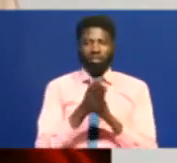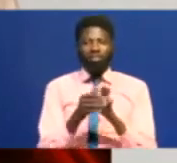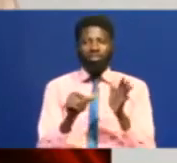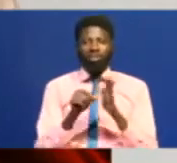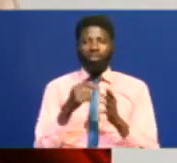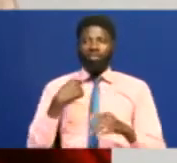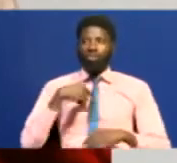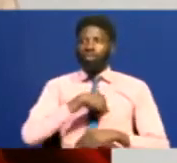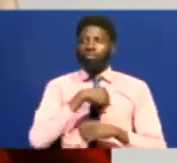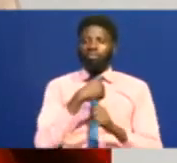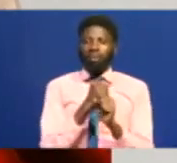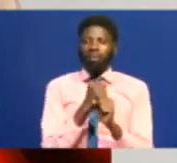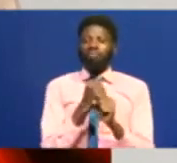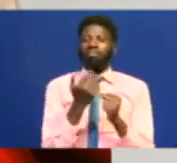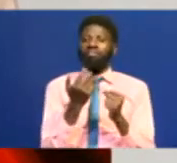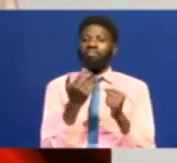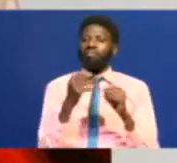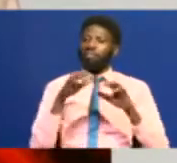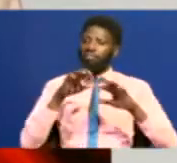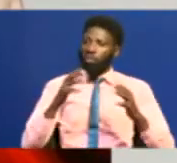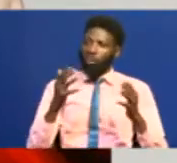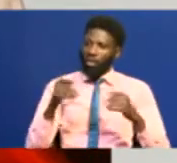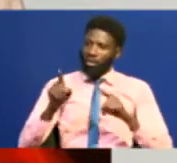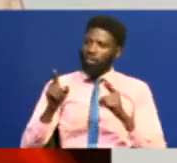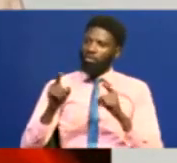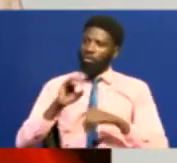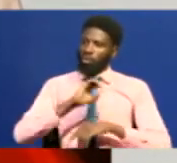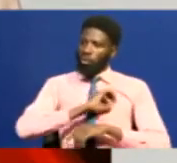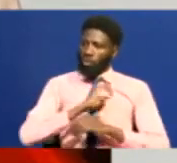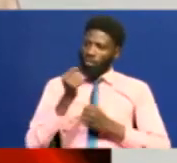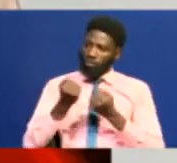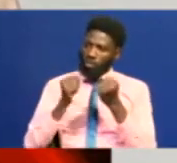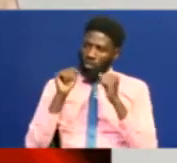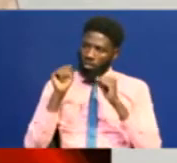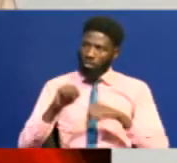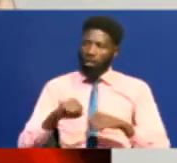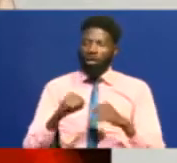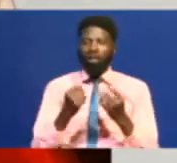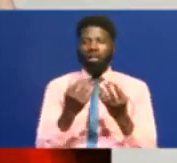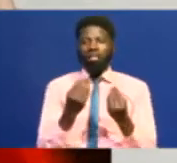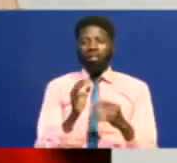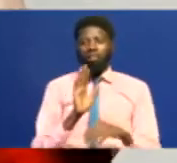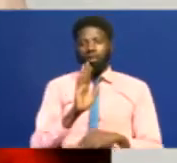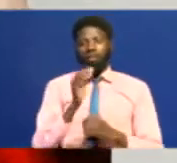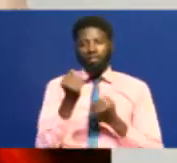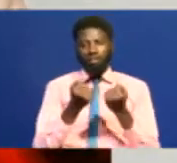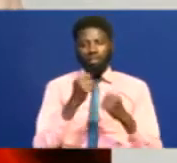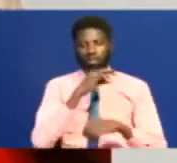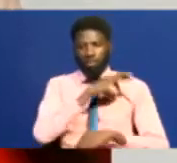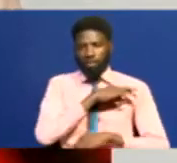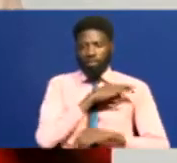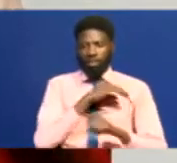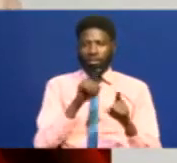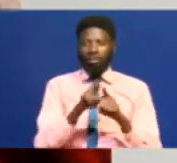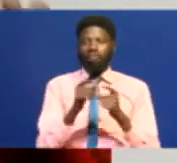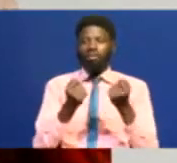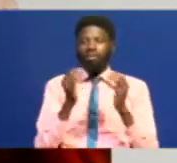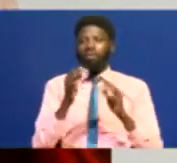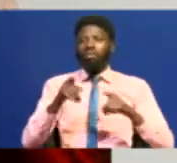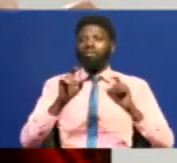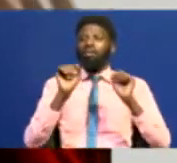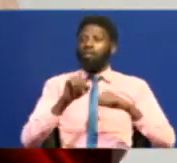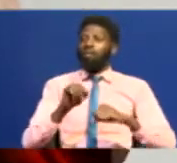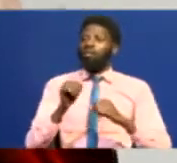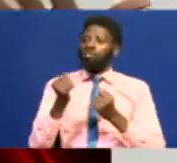building a marketplace where you as a vehicle owner, you're able to earn good sustainable revenues from your car. Mm-hmm. And the drivers are also able to, you know, drive on